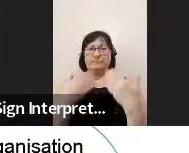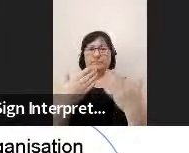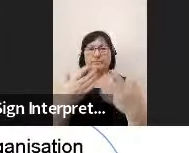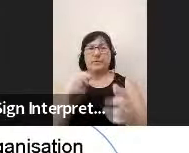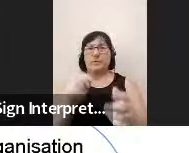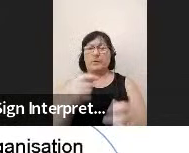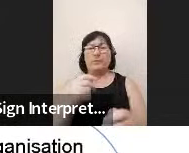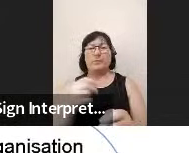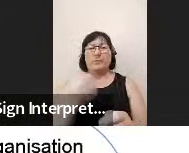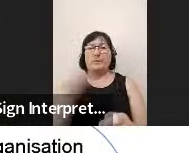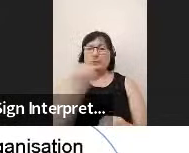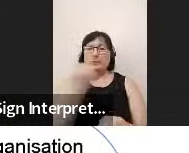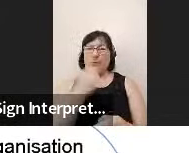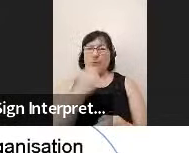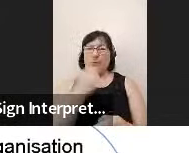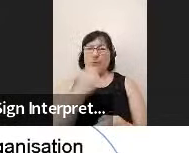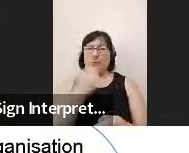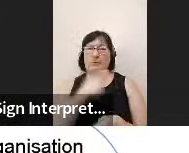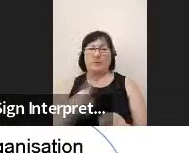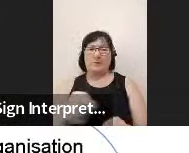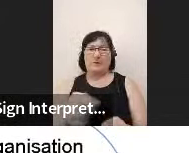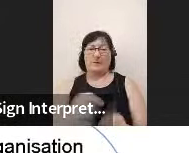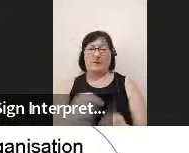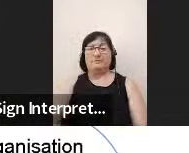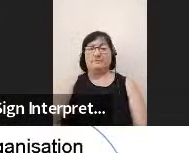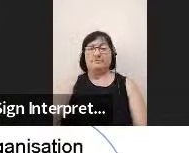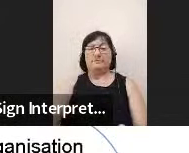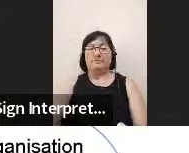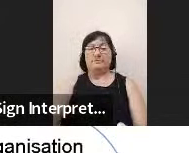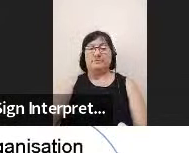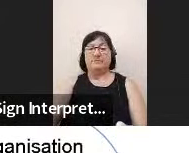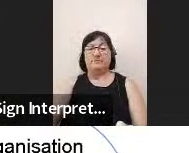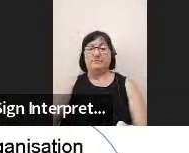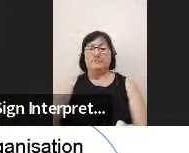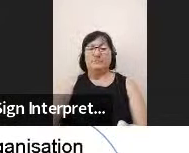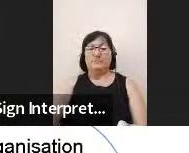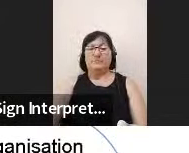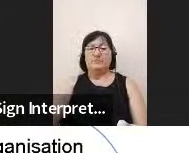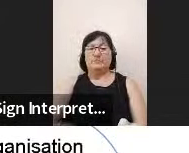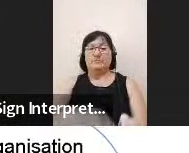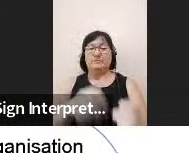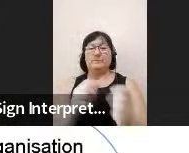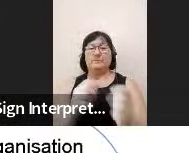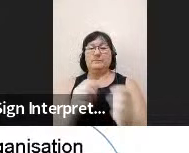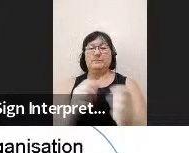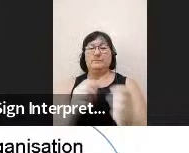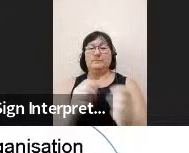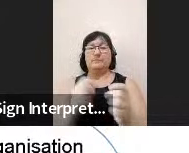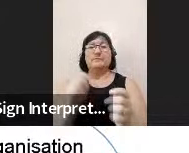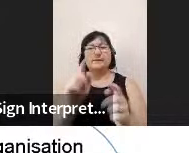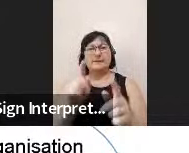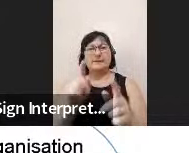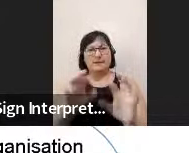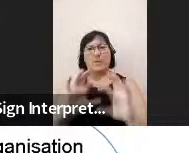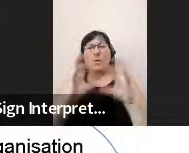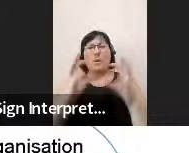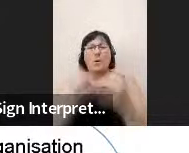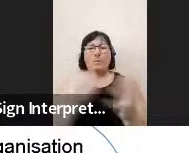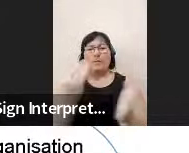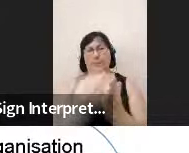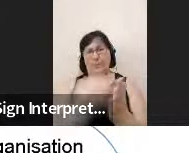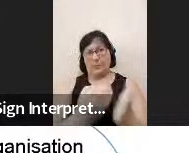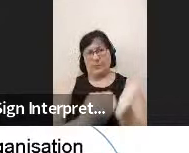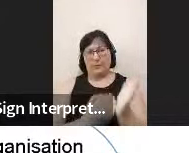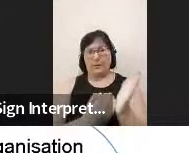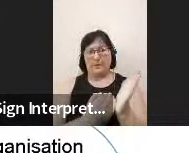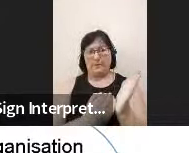the Authorized Economic Operator is not a South African program, but a global program. It's a global program that was developed by the World